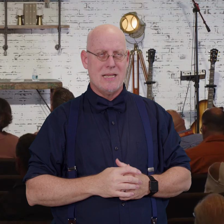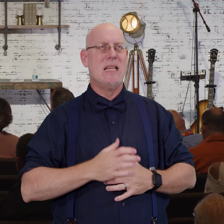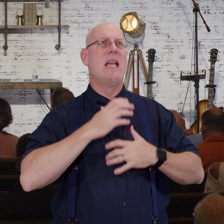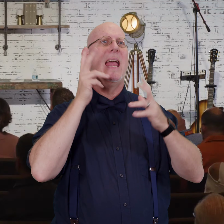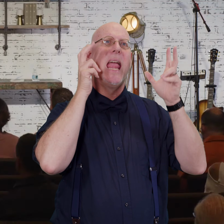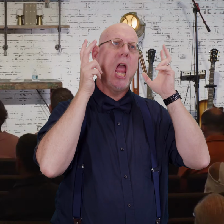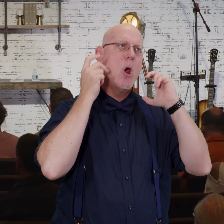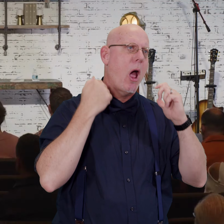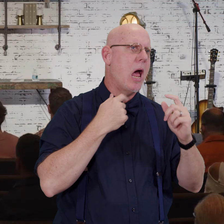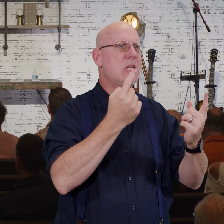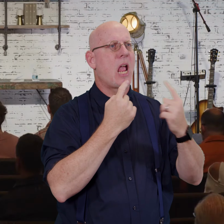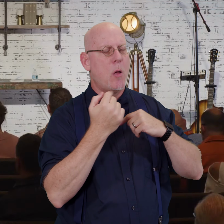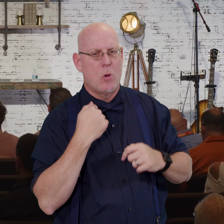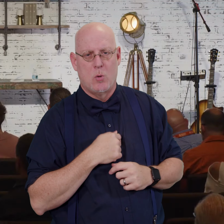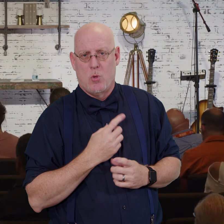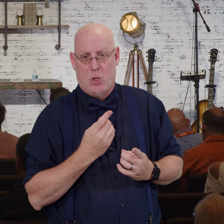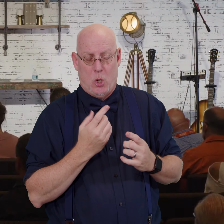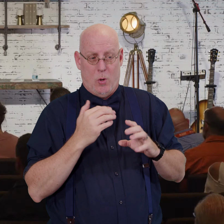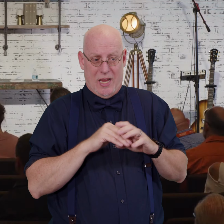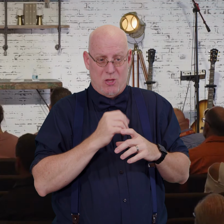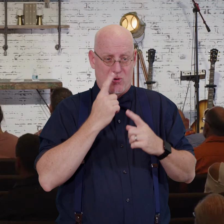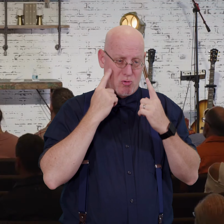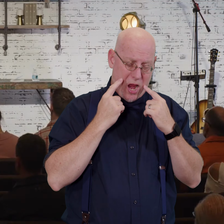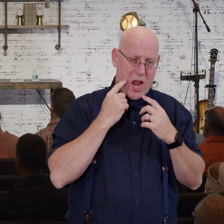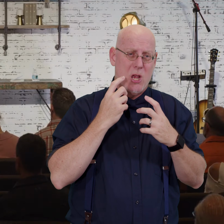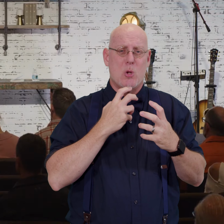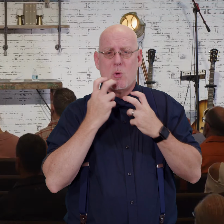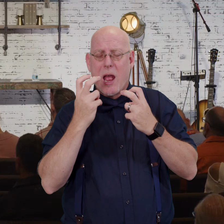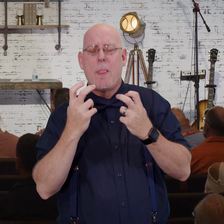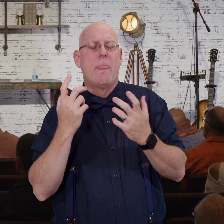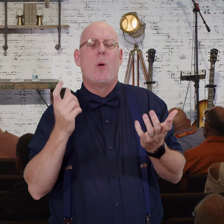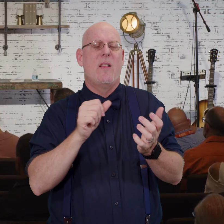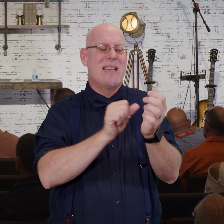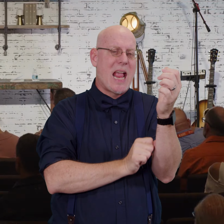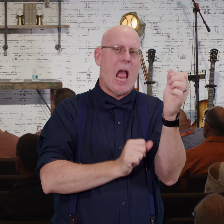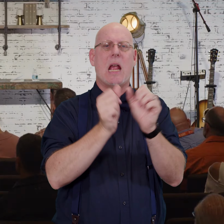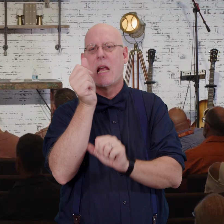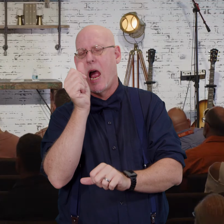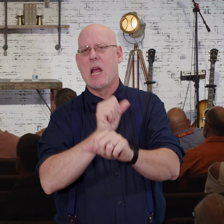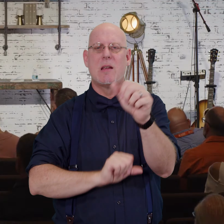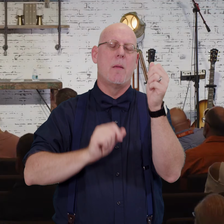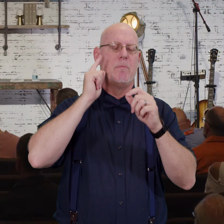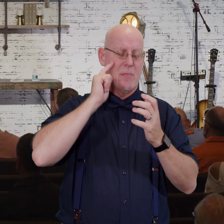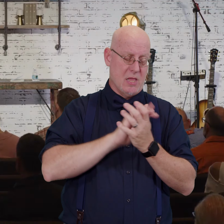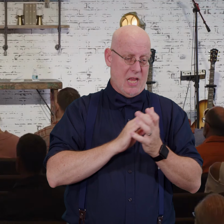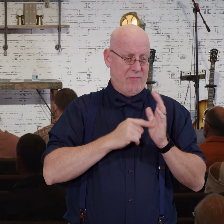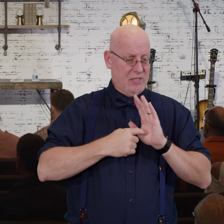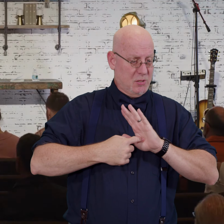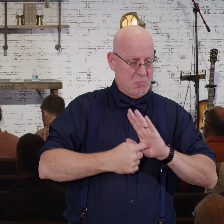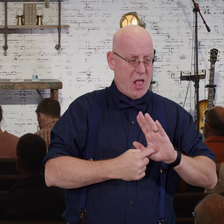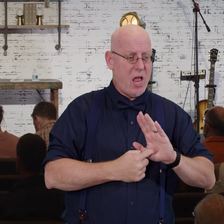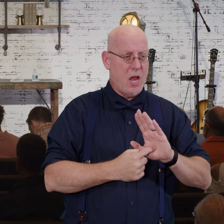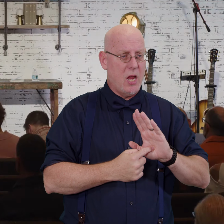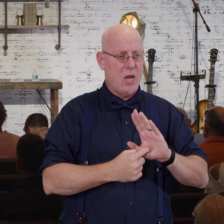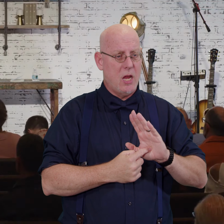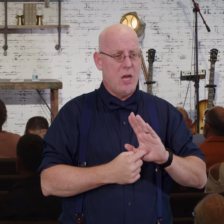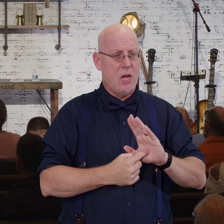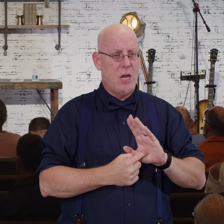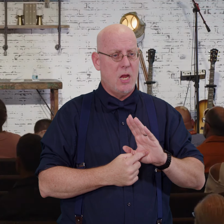us, come to us. And what do? In their crying, in their wailing, they begin to cut themselves, believing that this display